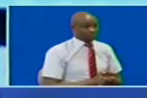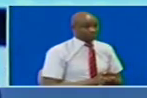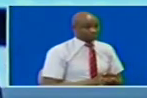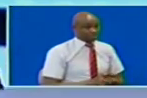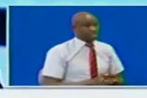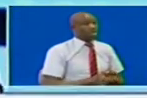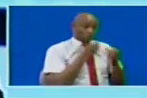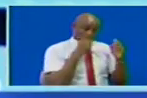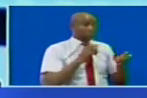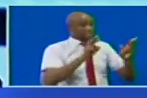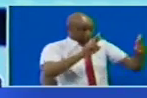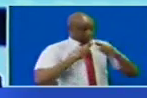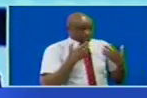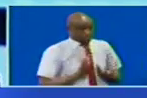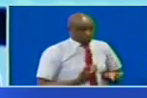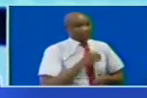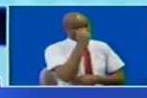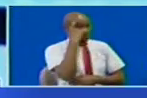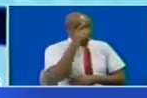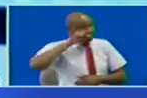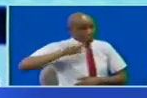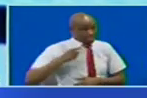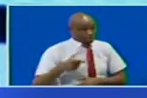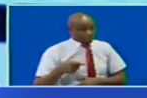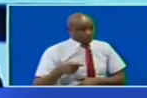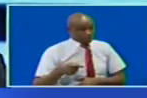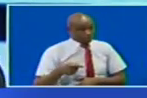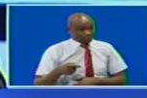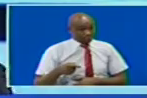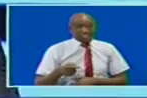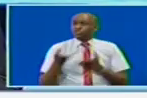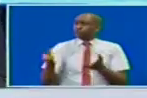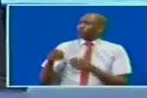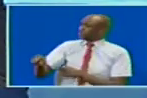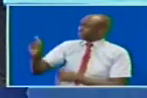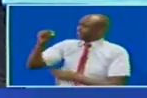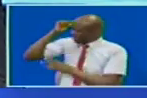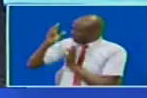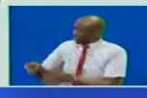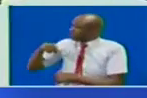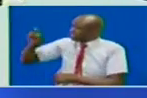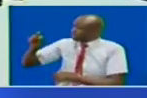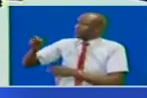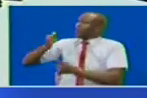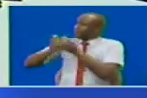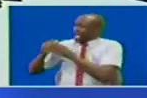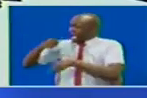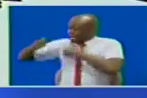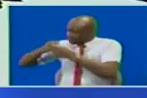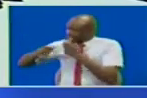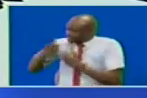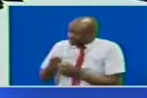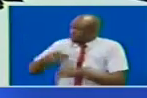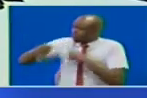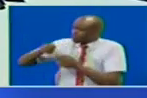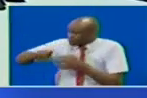has been reported to me is actually 51 million. All right. Yes. All right. So as the governor, what measures have you taken to get to the